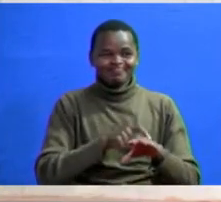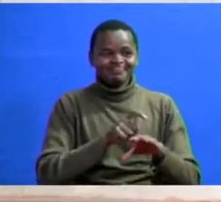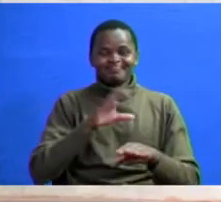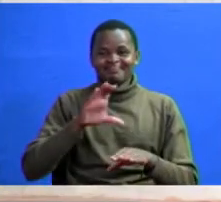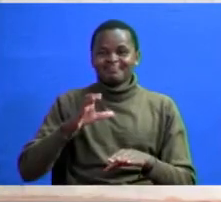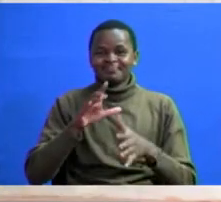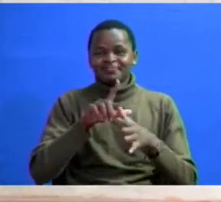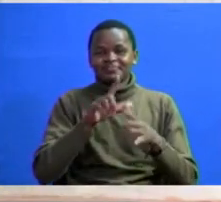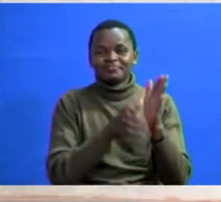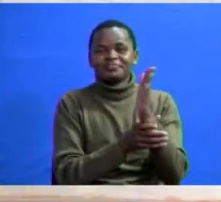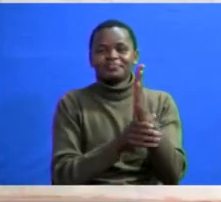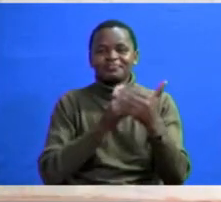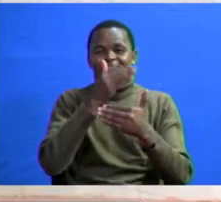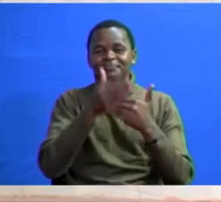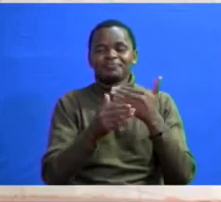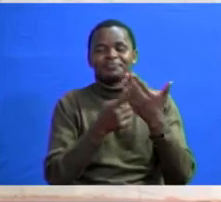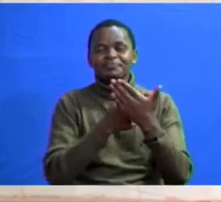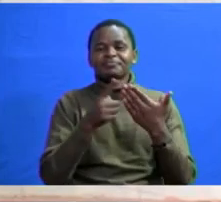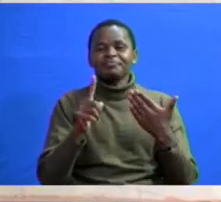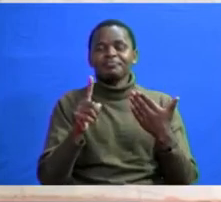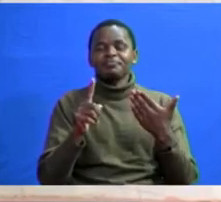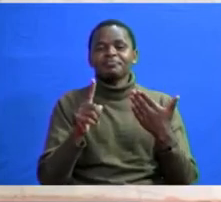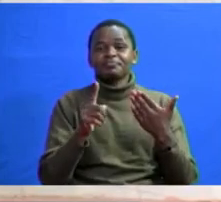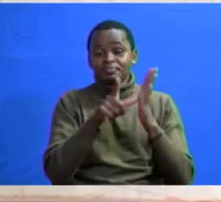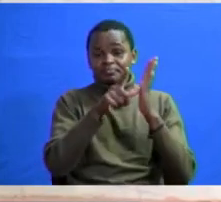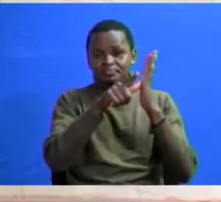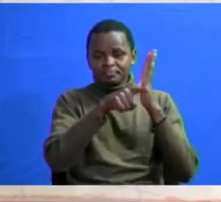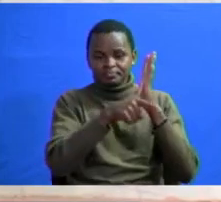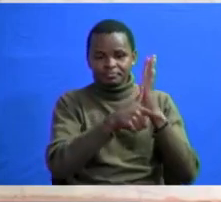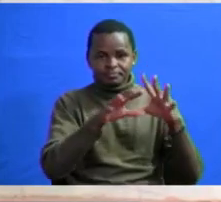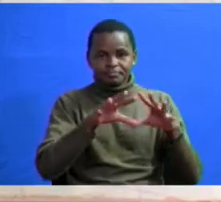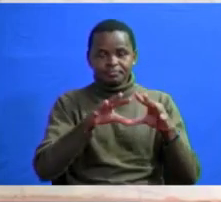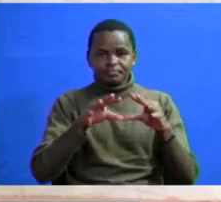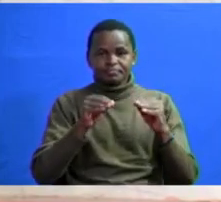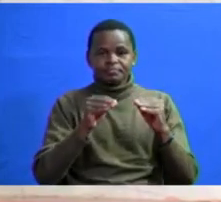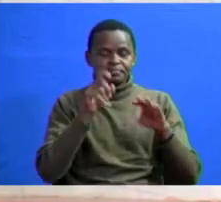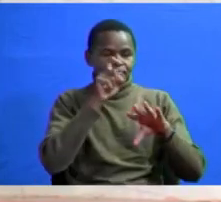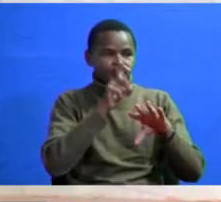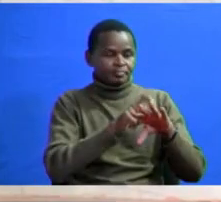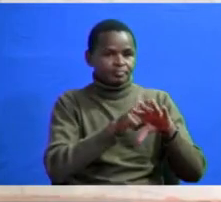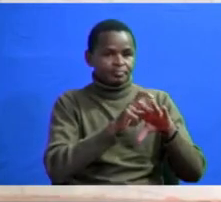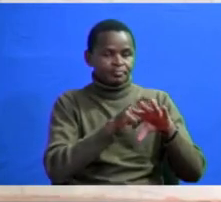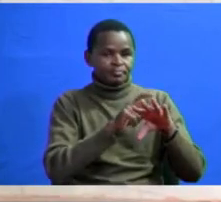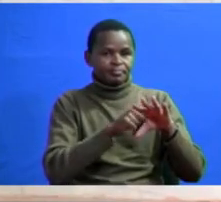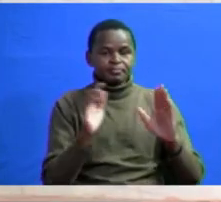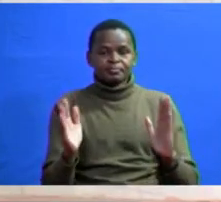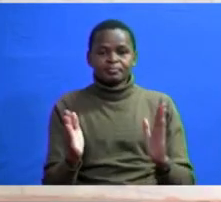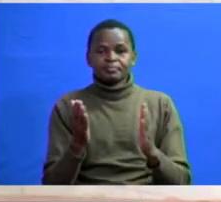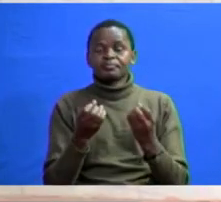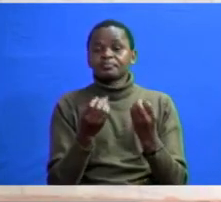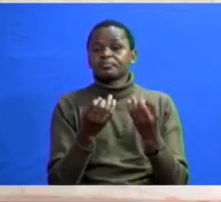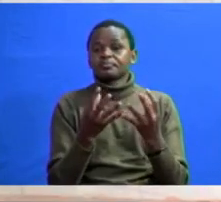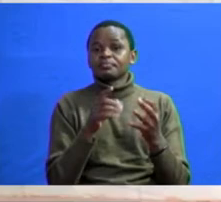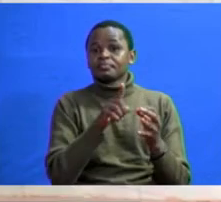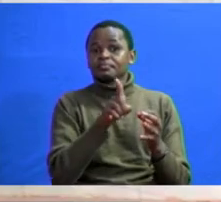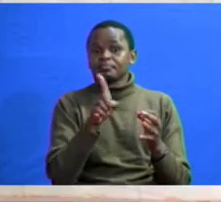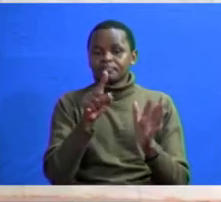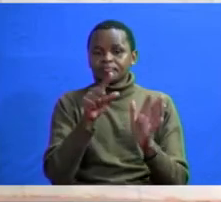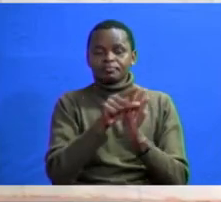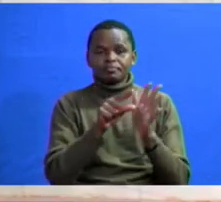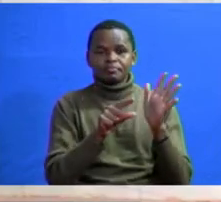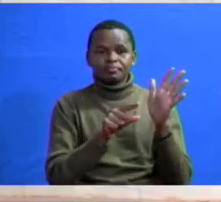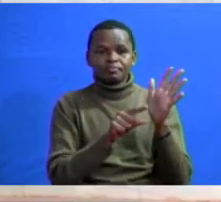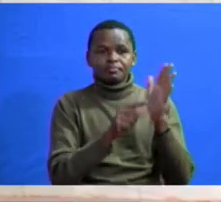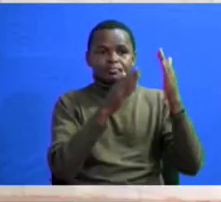on Thursday next week. Thereafter, the president took a stroll through Embu, lobbying for, among many of his agenda,